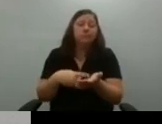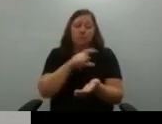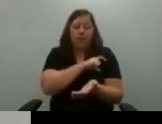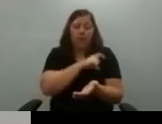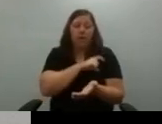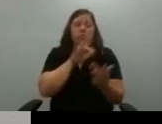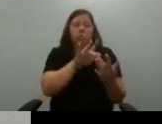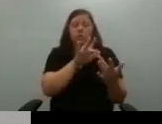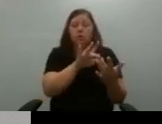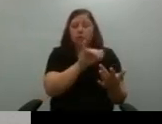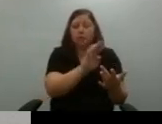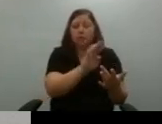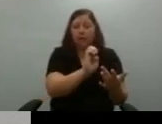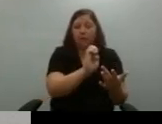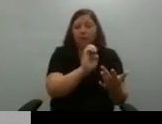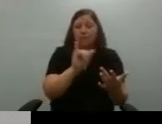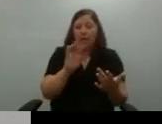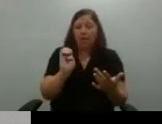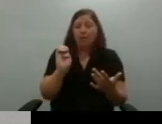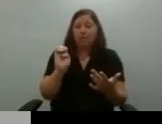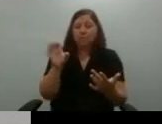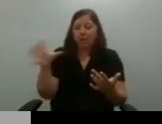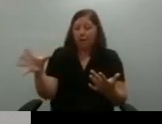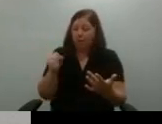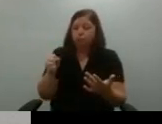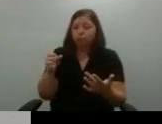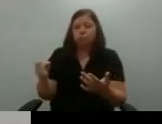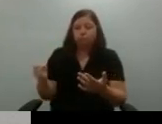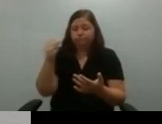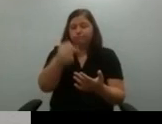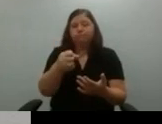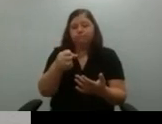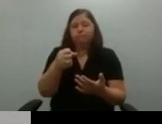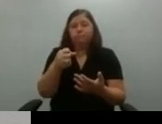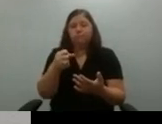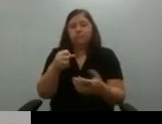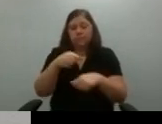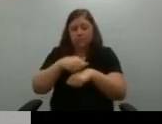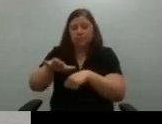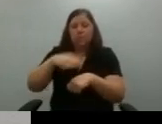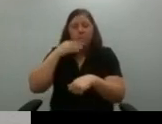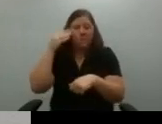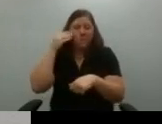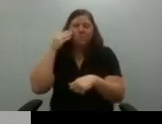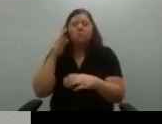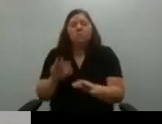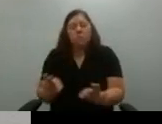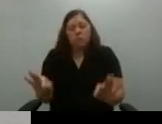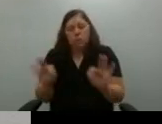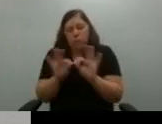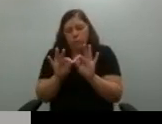you up and could put you in deportation proceedings. So overall, it's just very important to